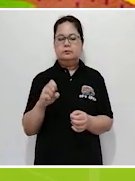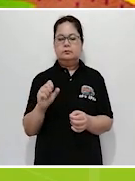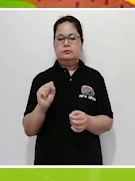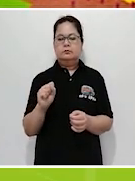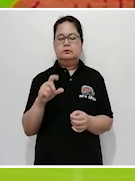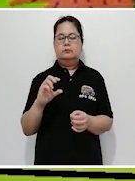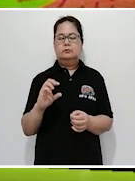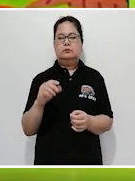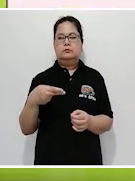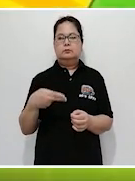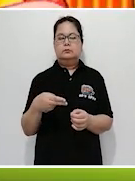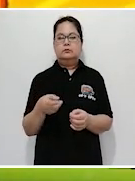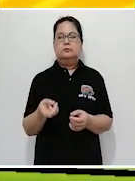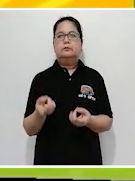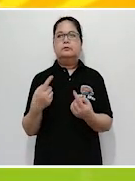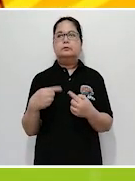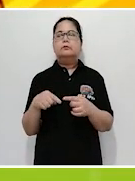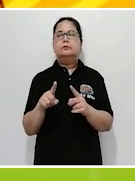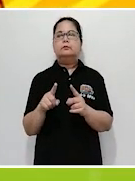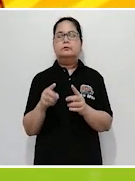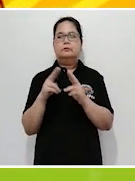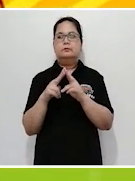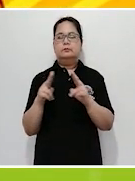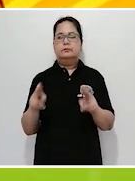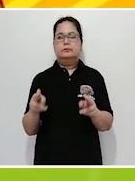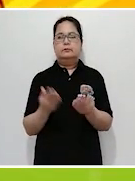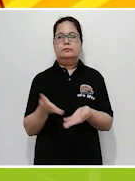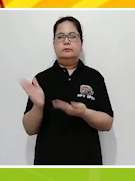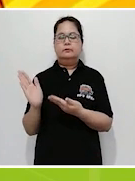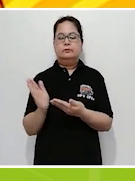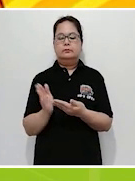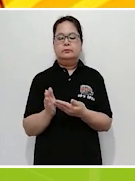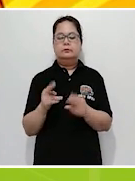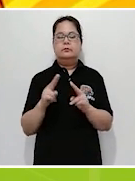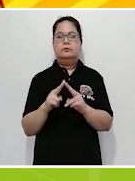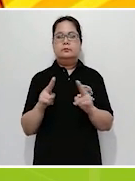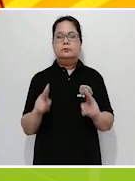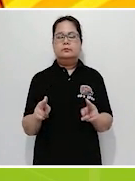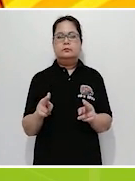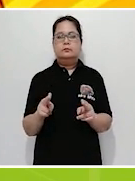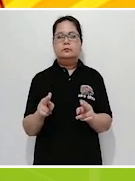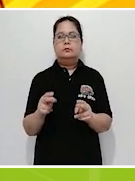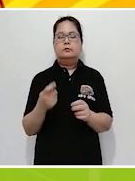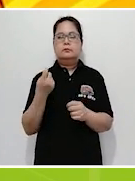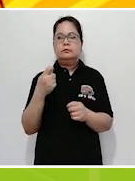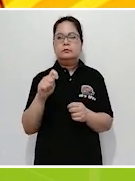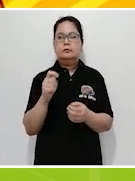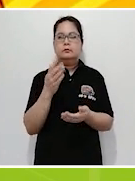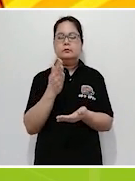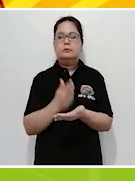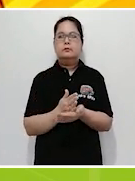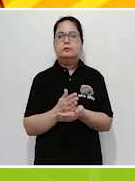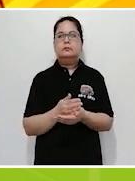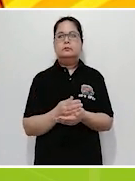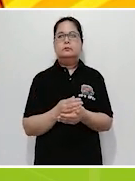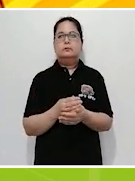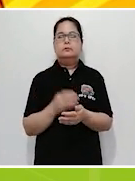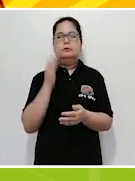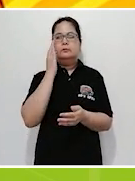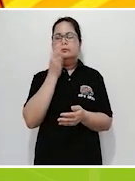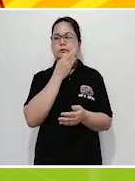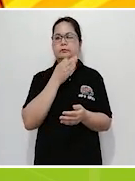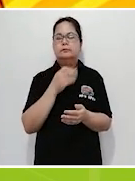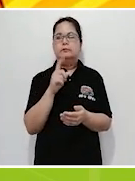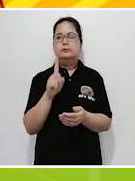the river. She took it home to show her husband. At home, she tried to cut